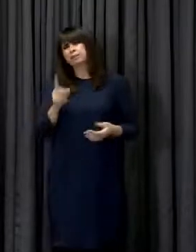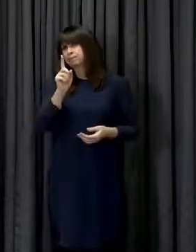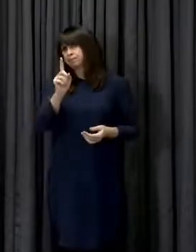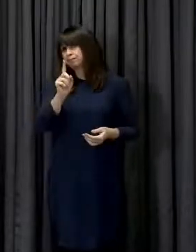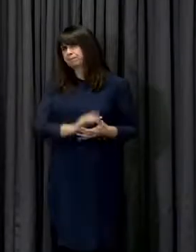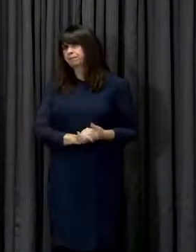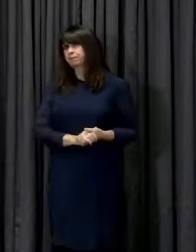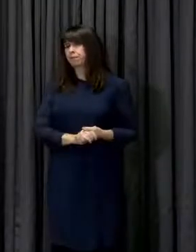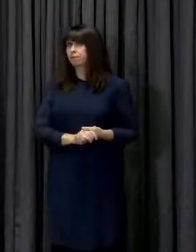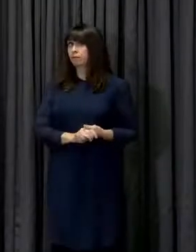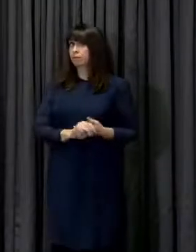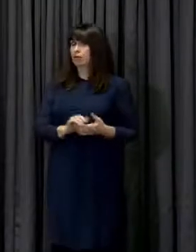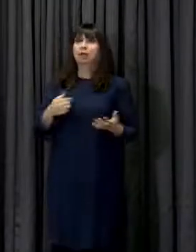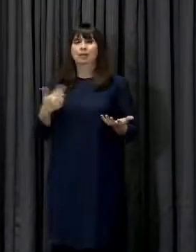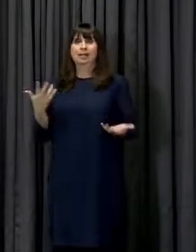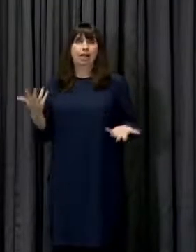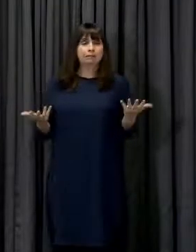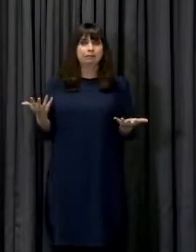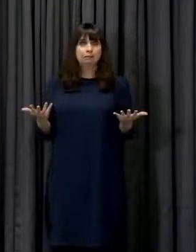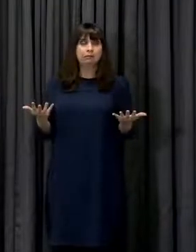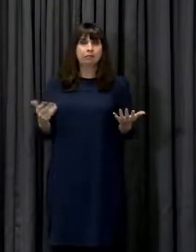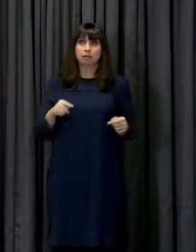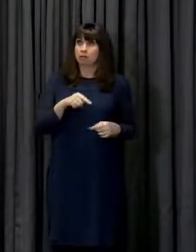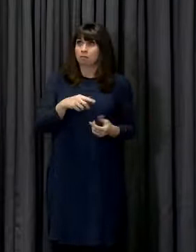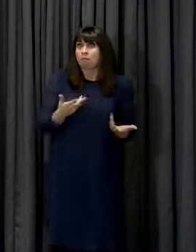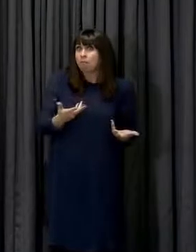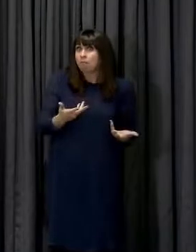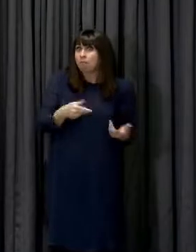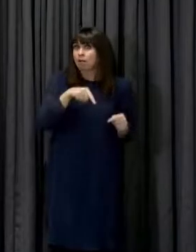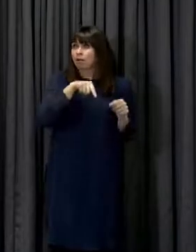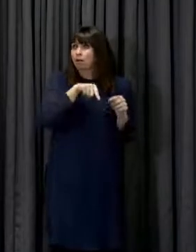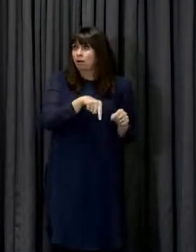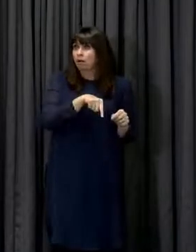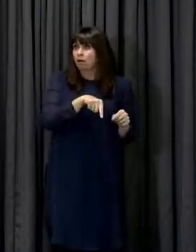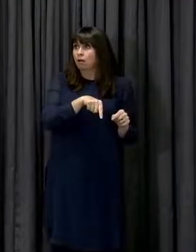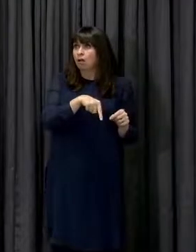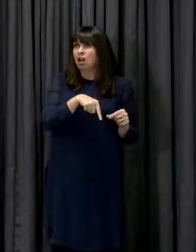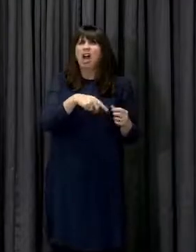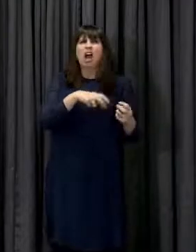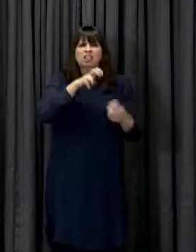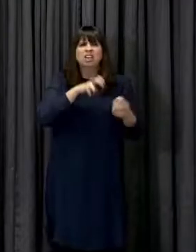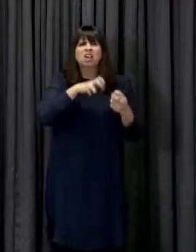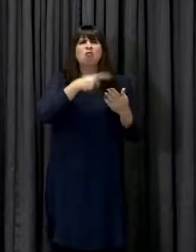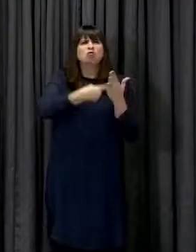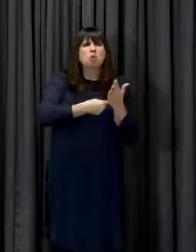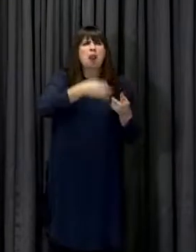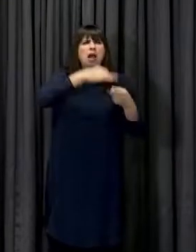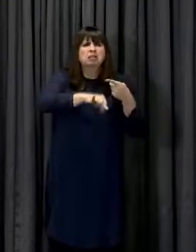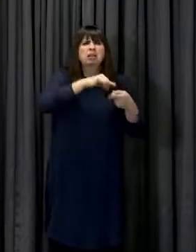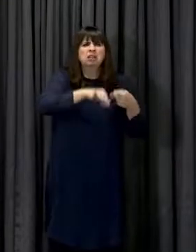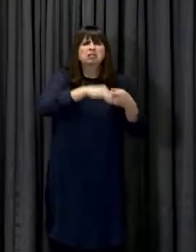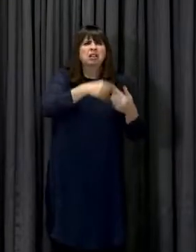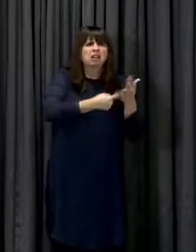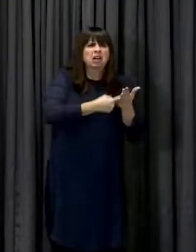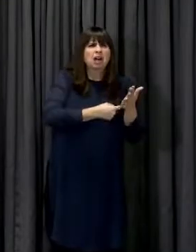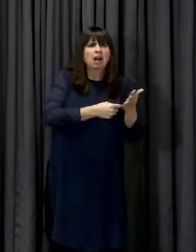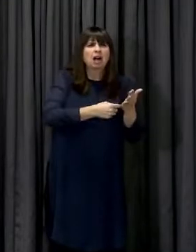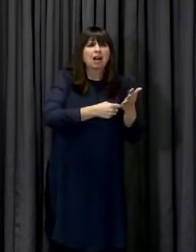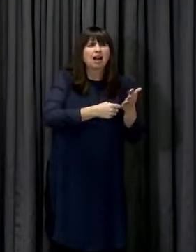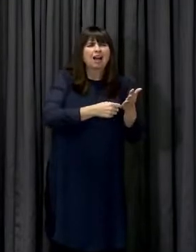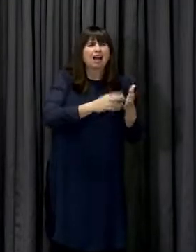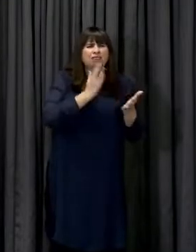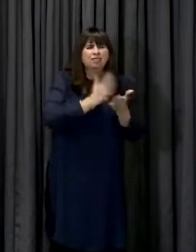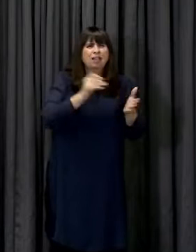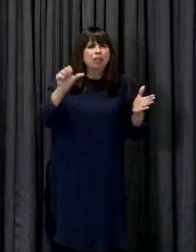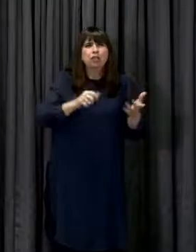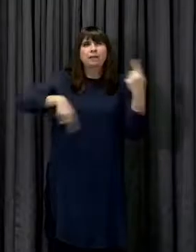to, do we focus on an argument about the rules, or do we focus on what we should each be doing,